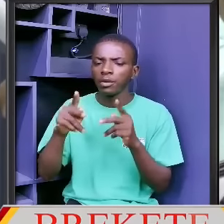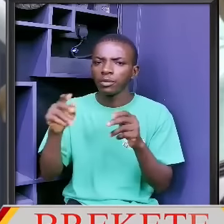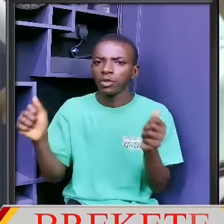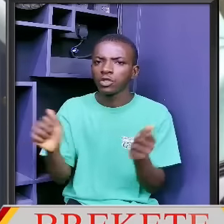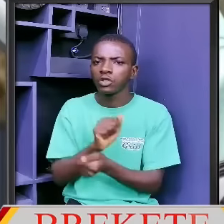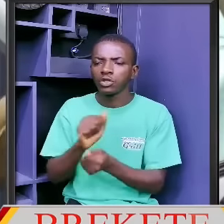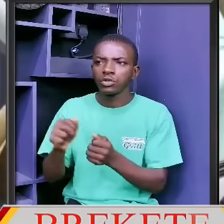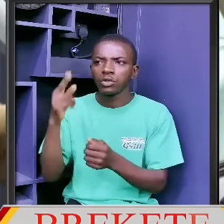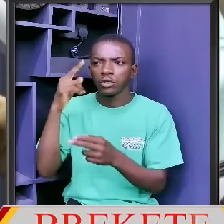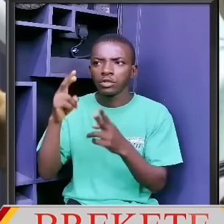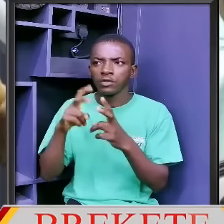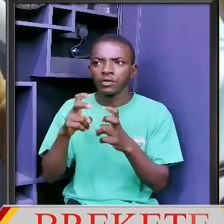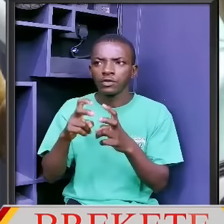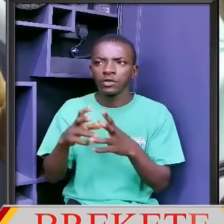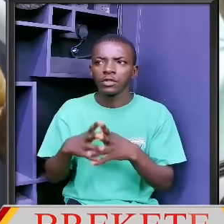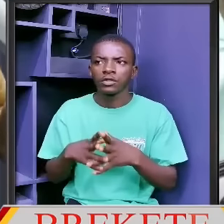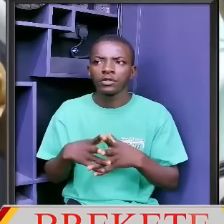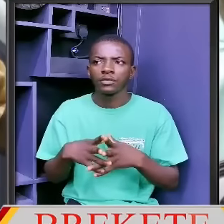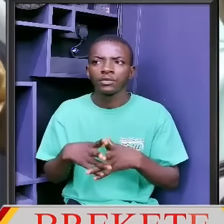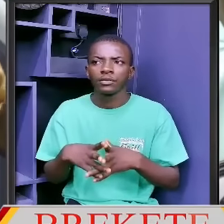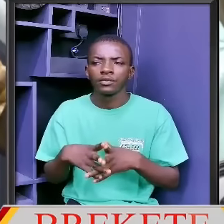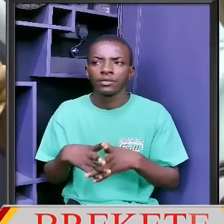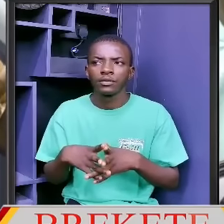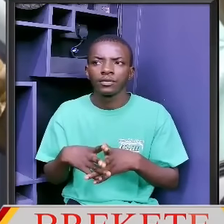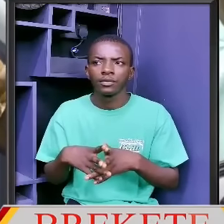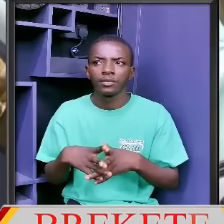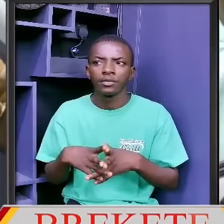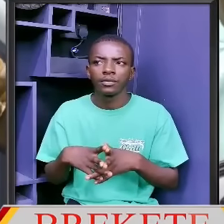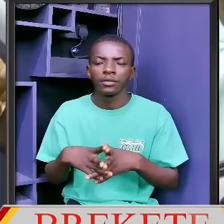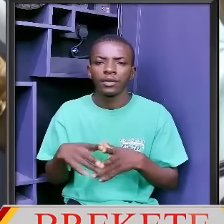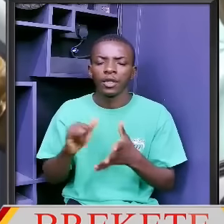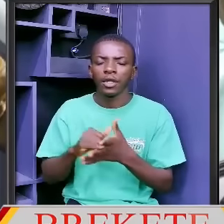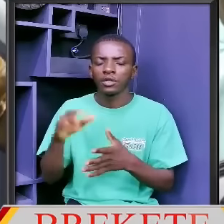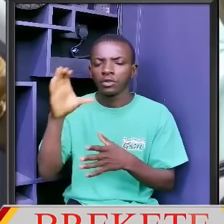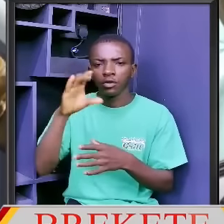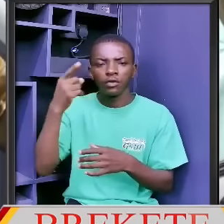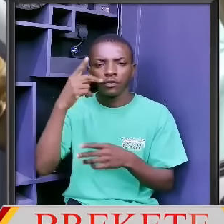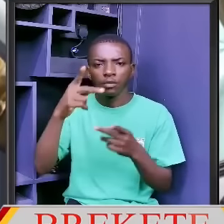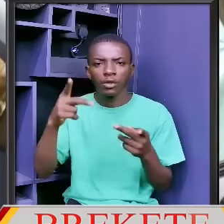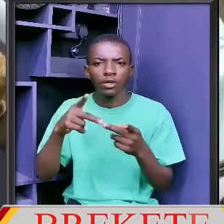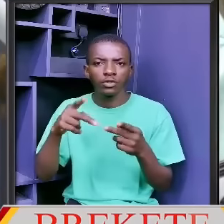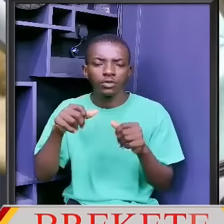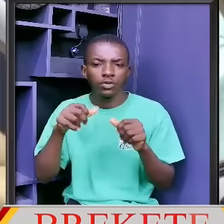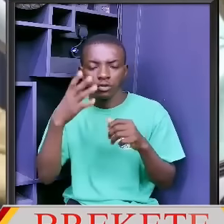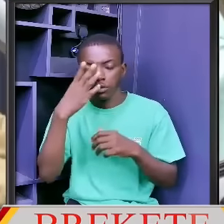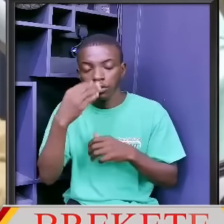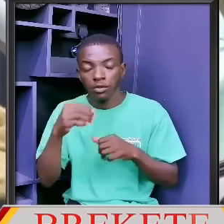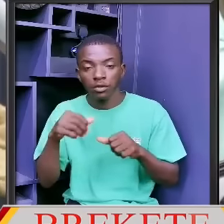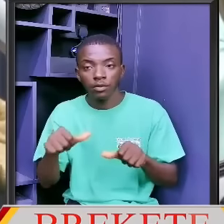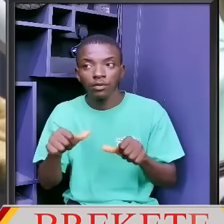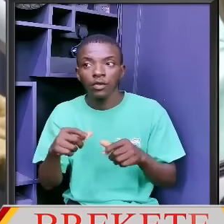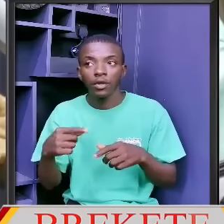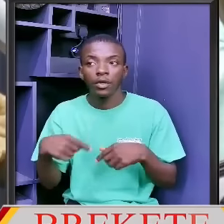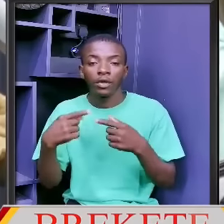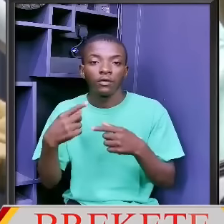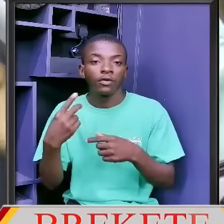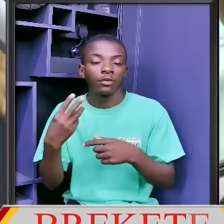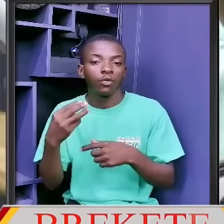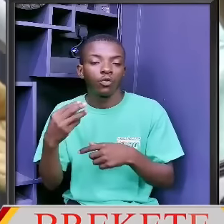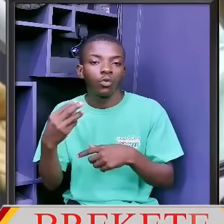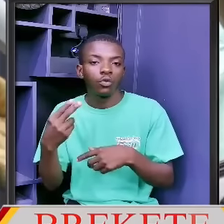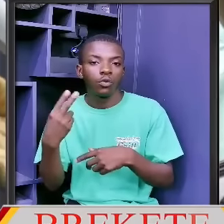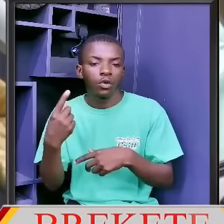villages. She no know, say, another bandit be that. Mm-hmm. That he's looking for a place to stay. She can't give him one room? She can't give him one